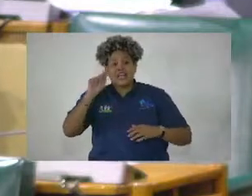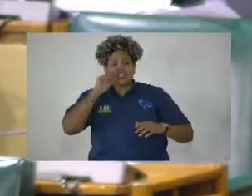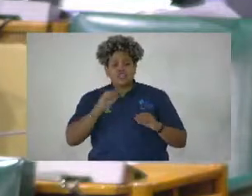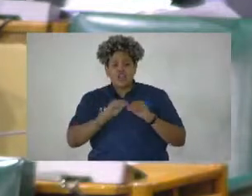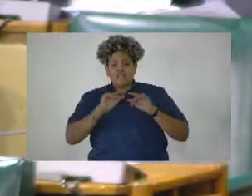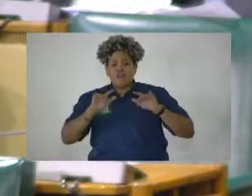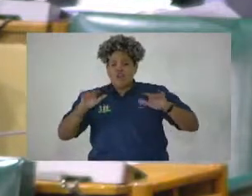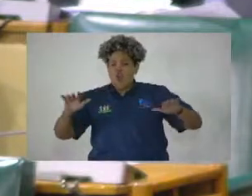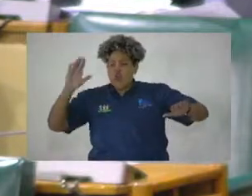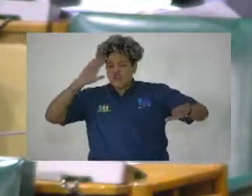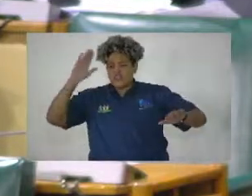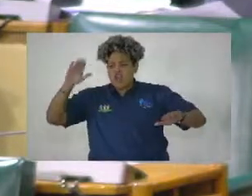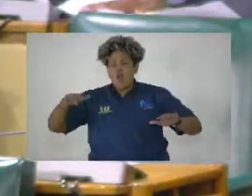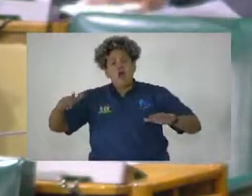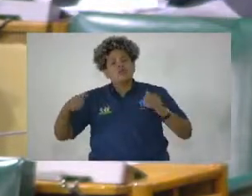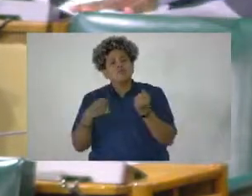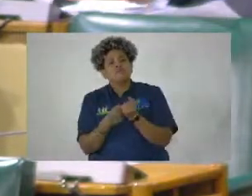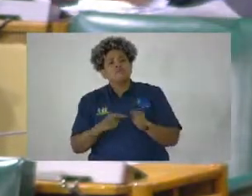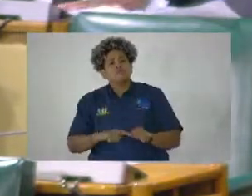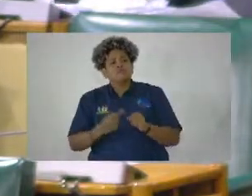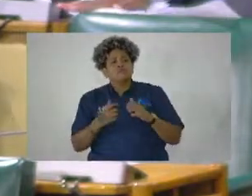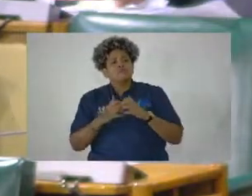all emanated